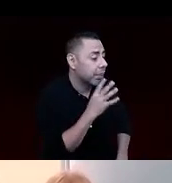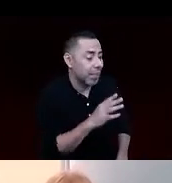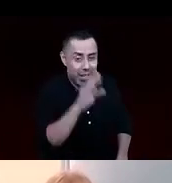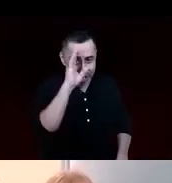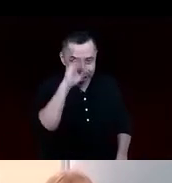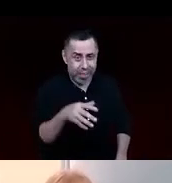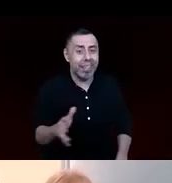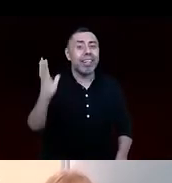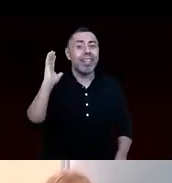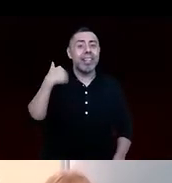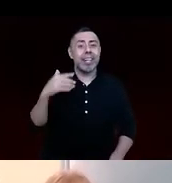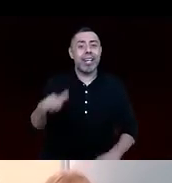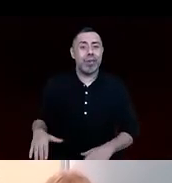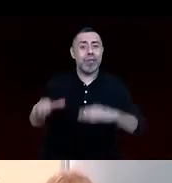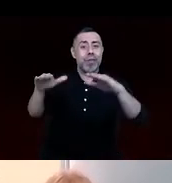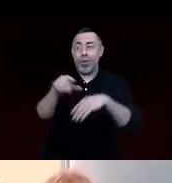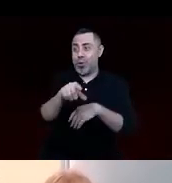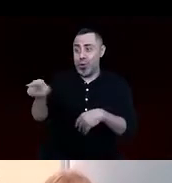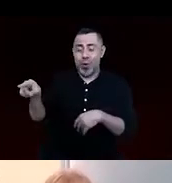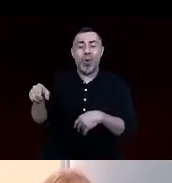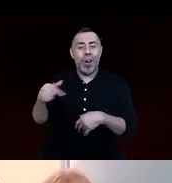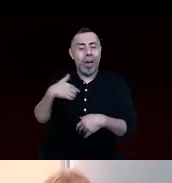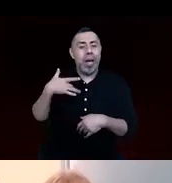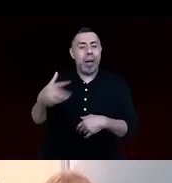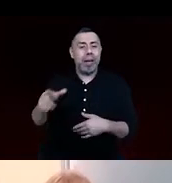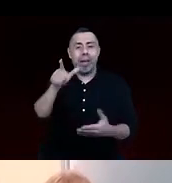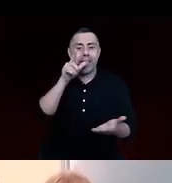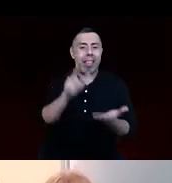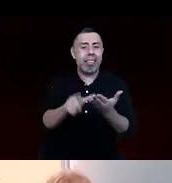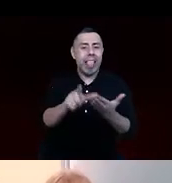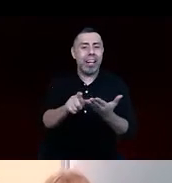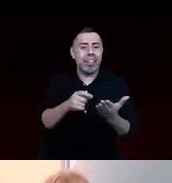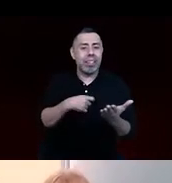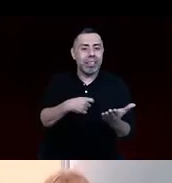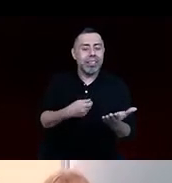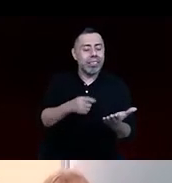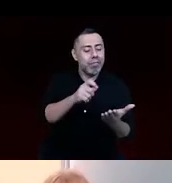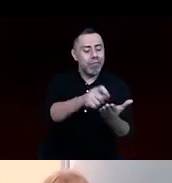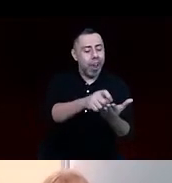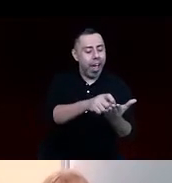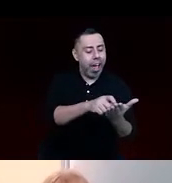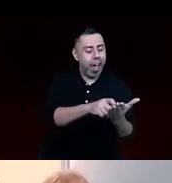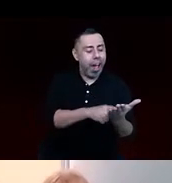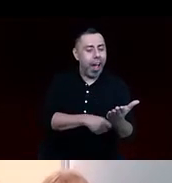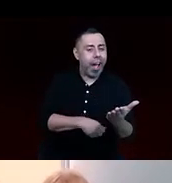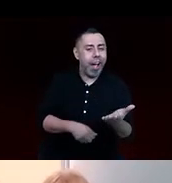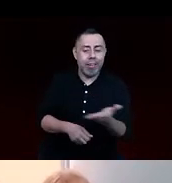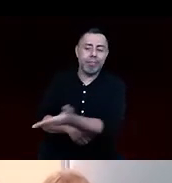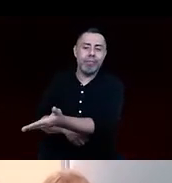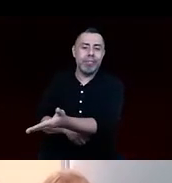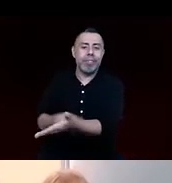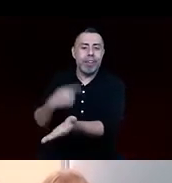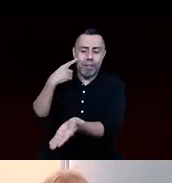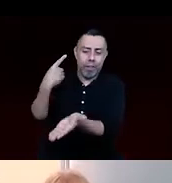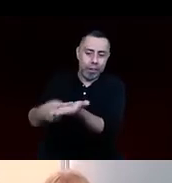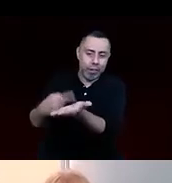used letters to discuss issues, and especially with my